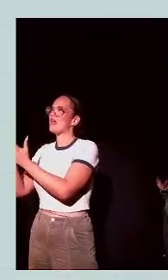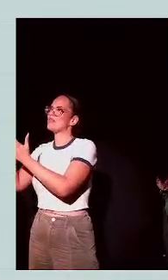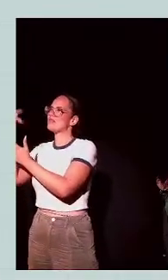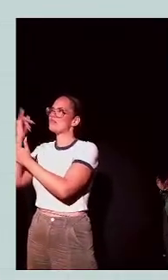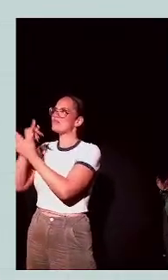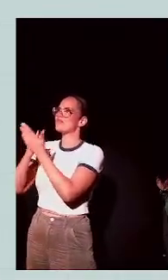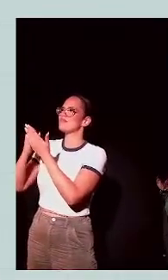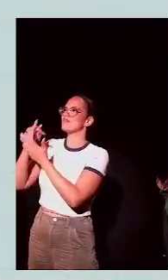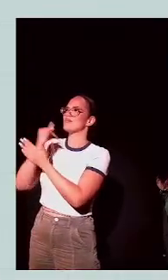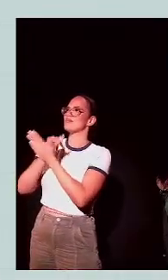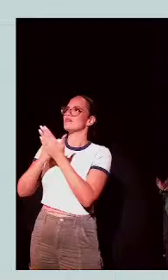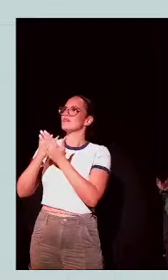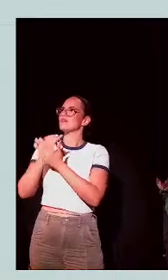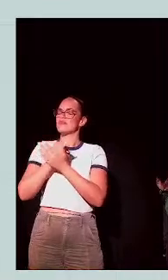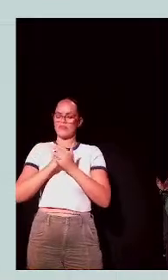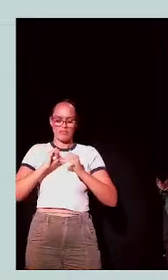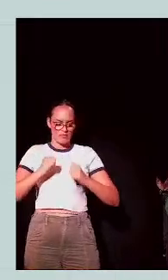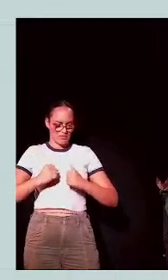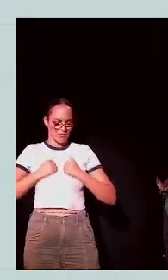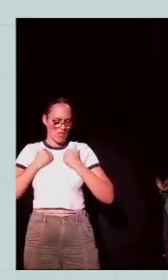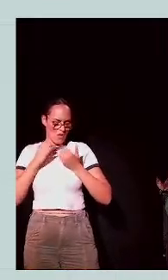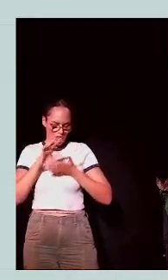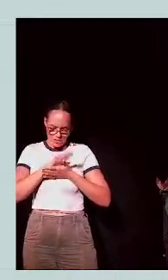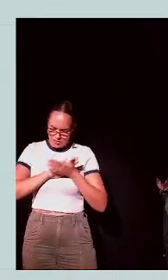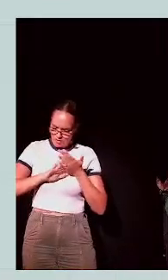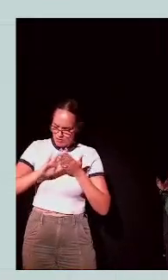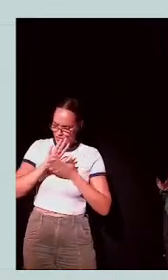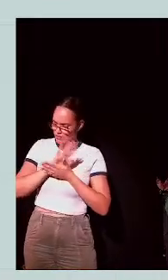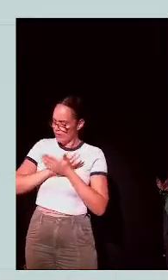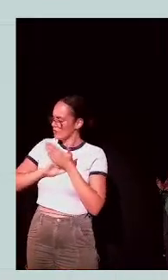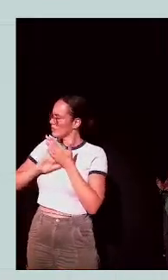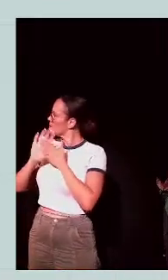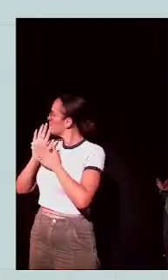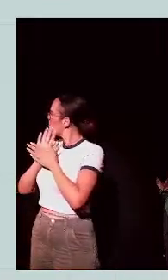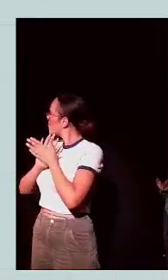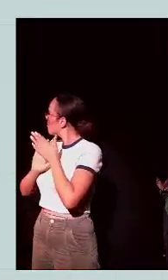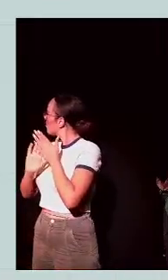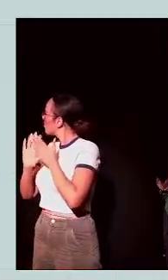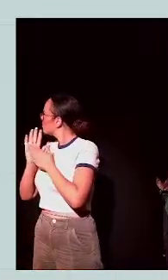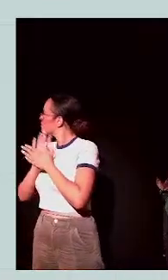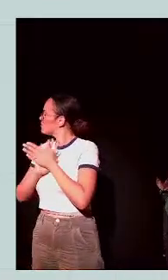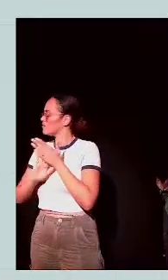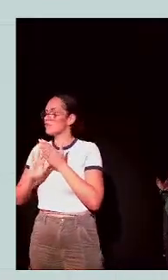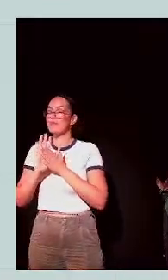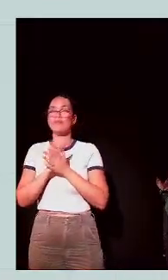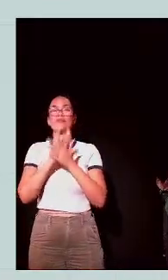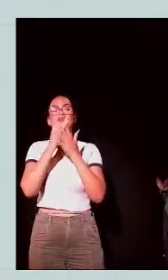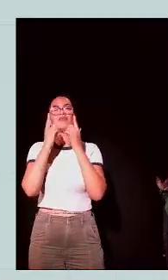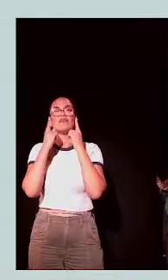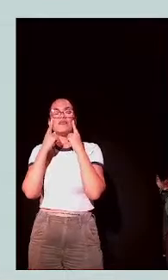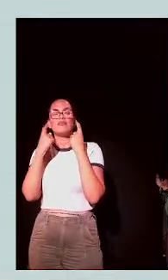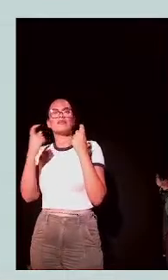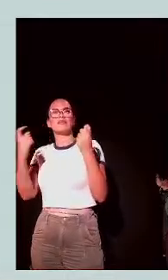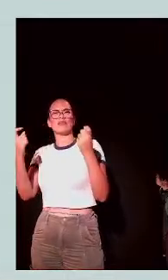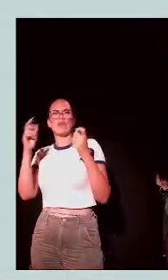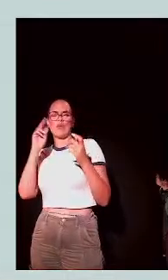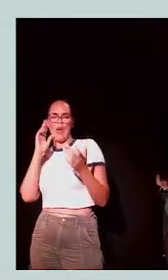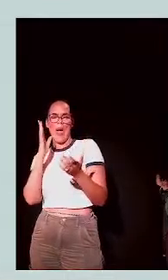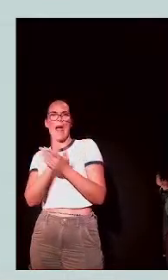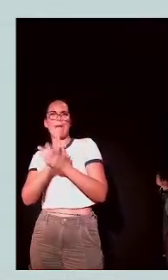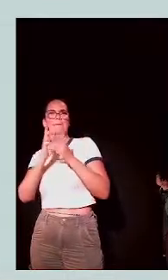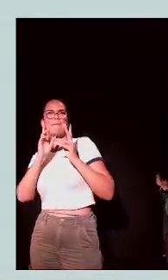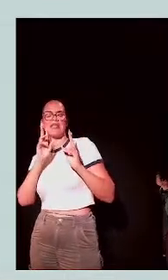You're divine, tireless eyes, they see them